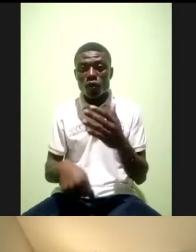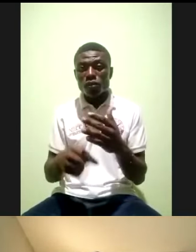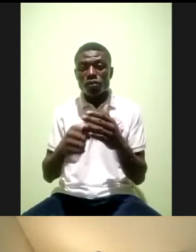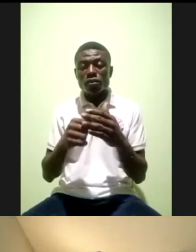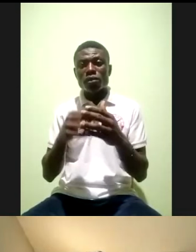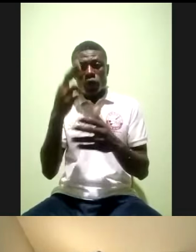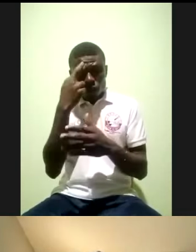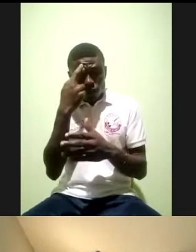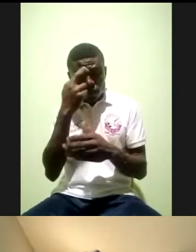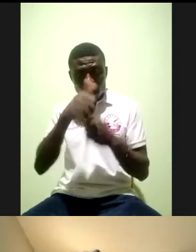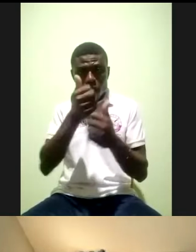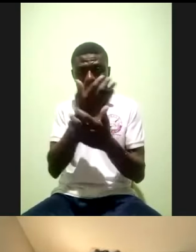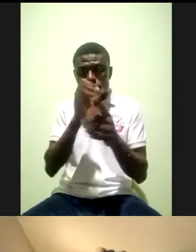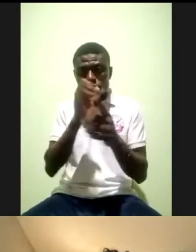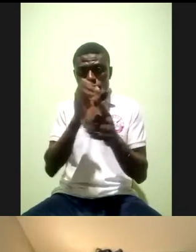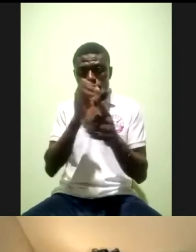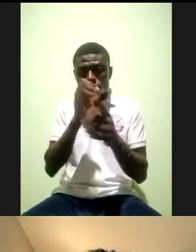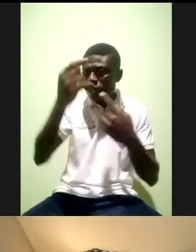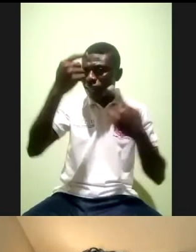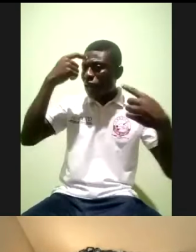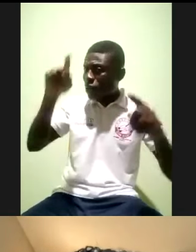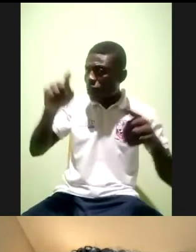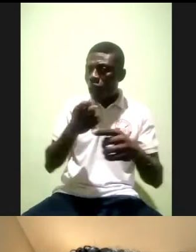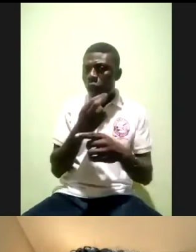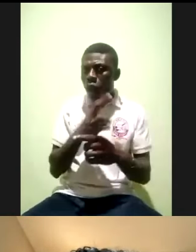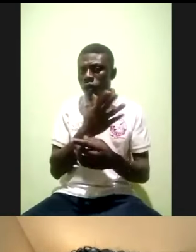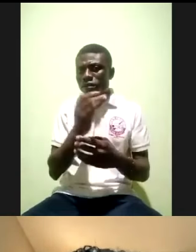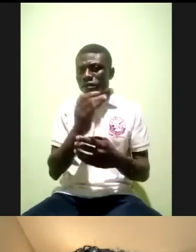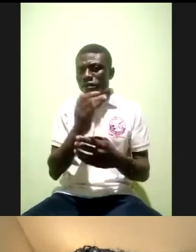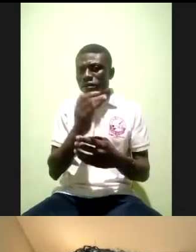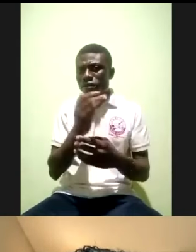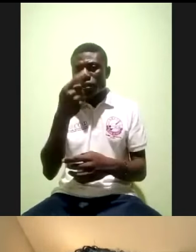the situation, or things related to that, there is a